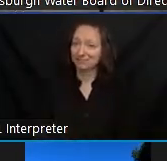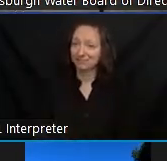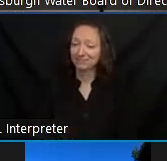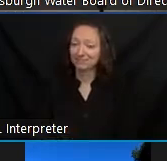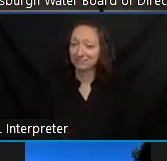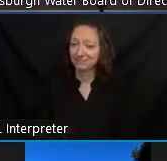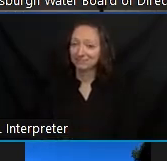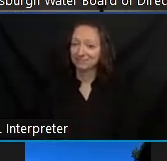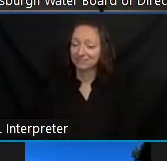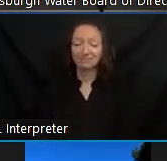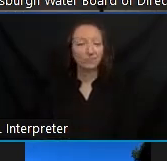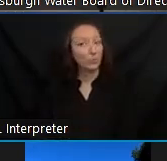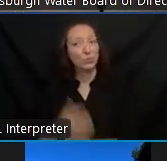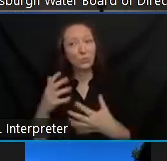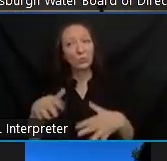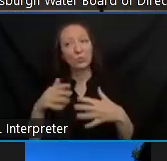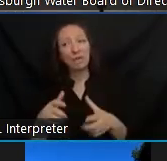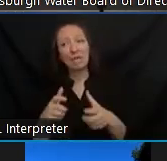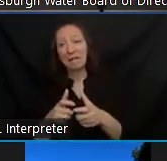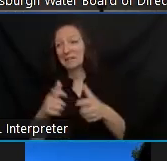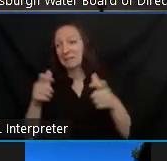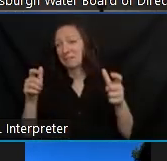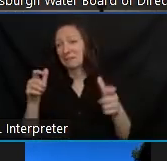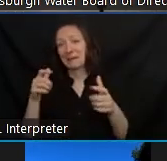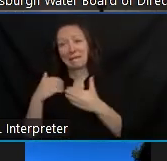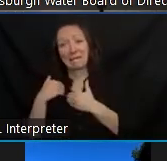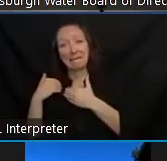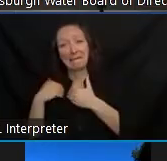It's a tall task, that's for sure.